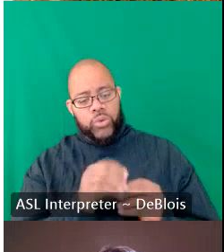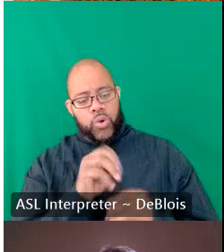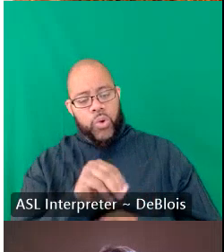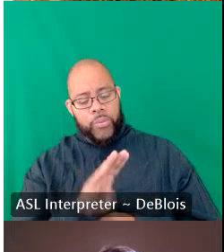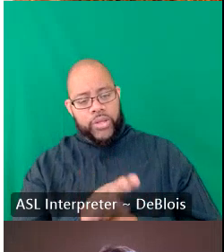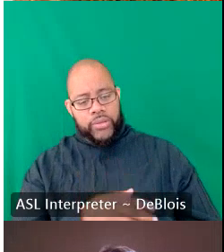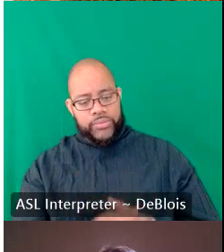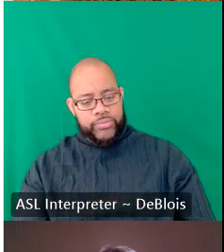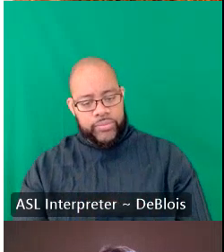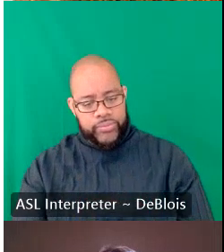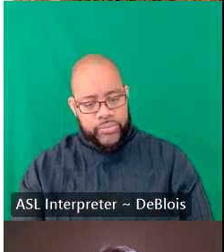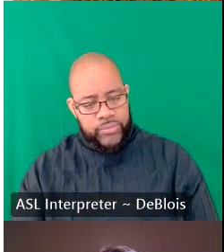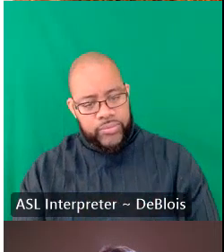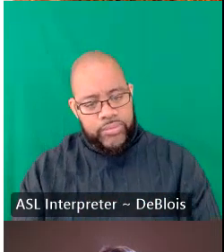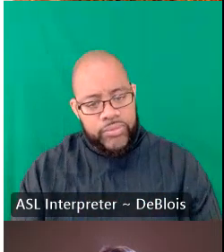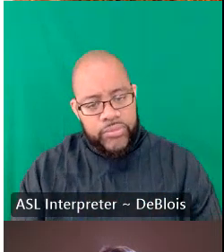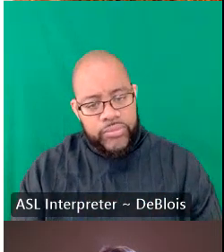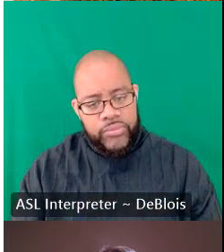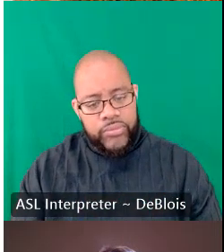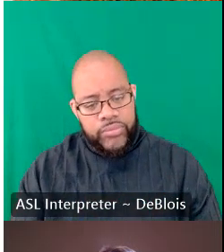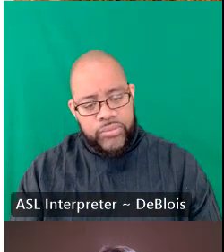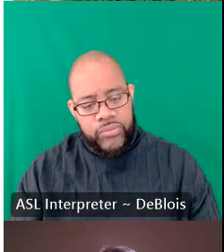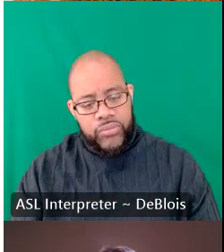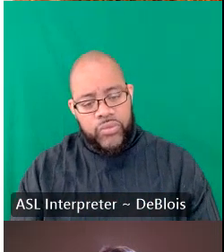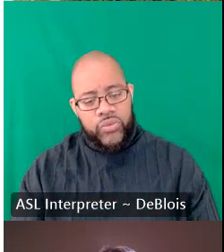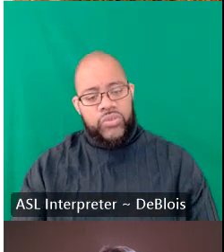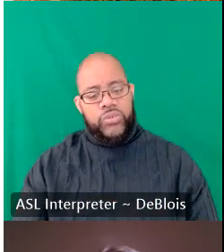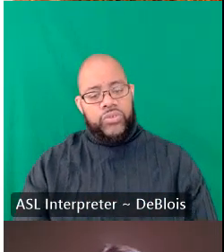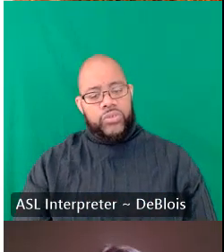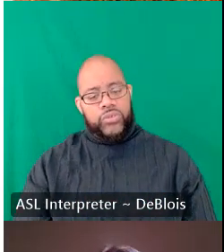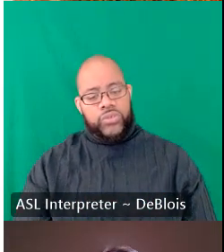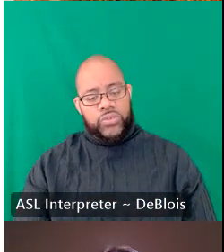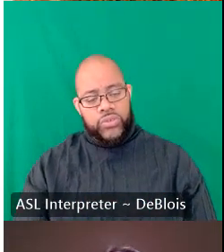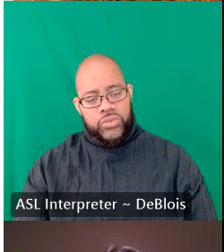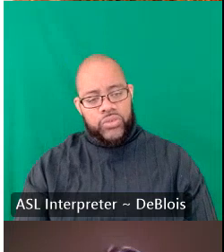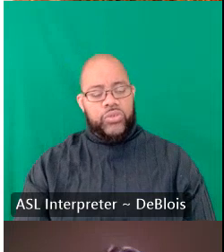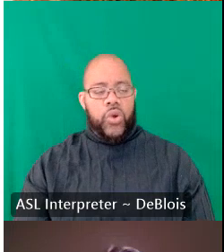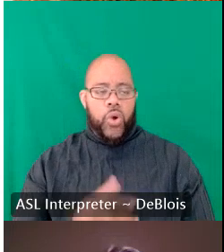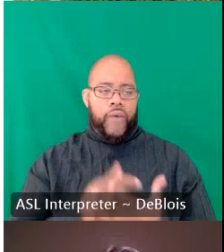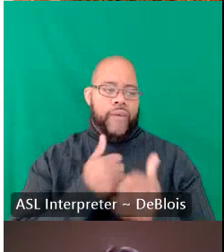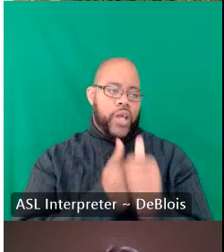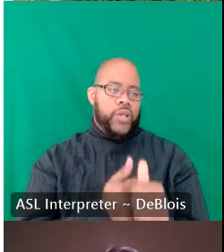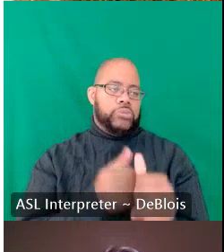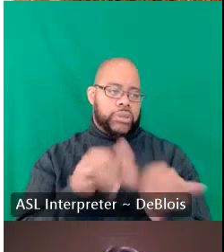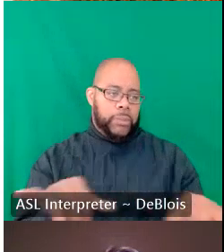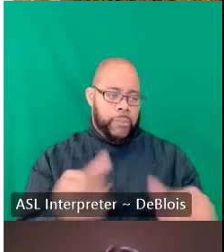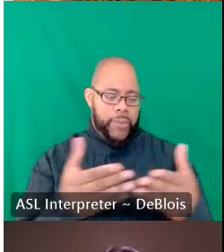As long as we're all singing from the same sheet of music. Yep, exactly.